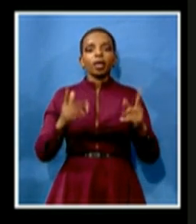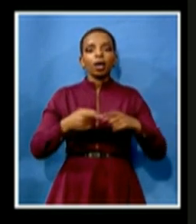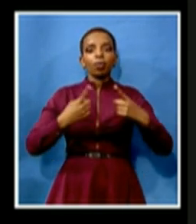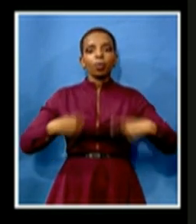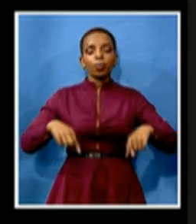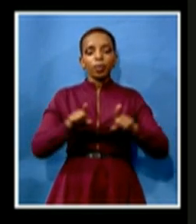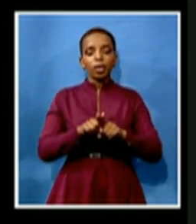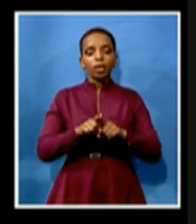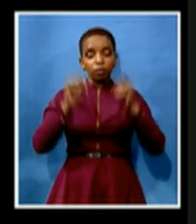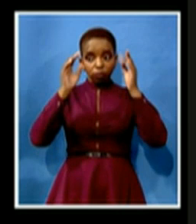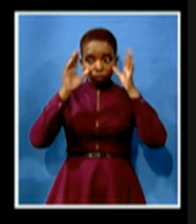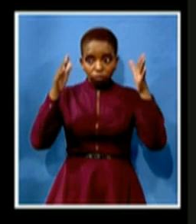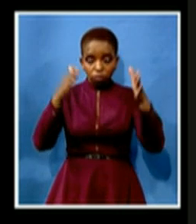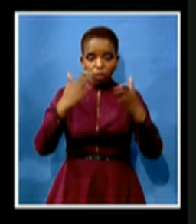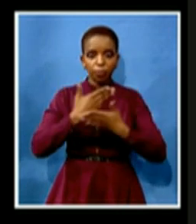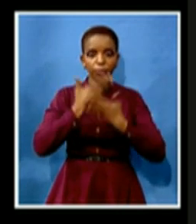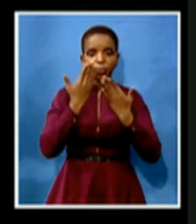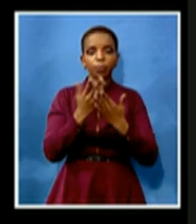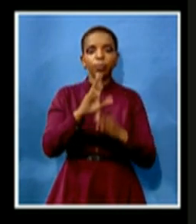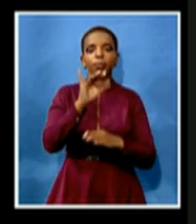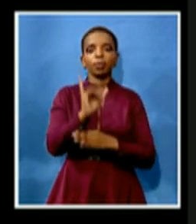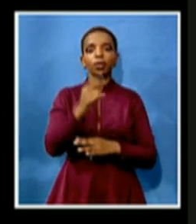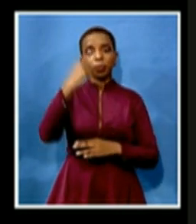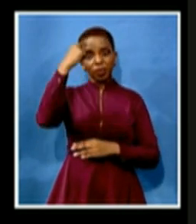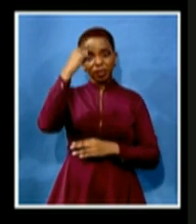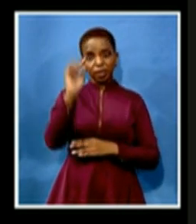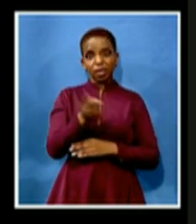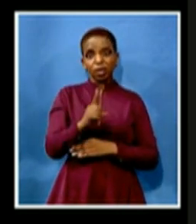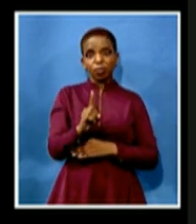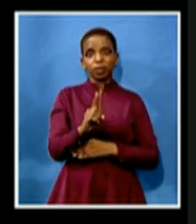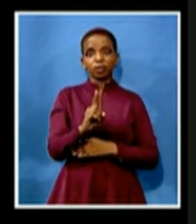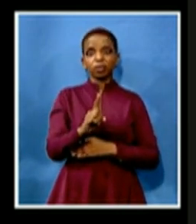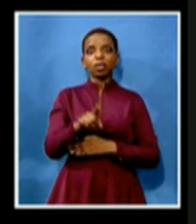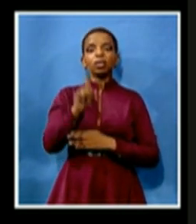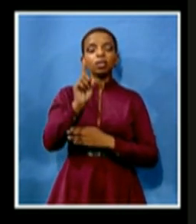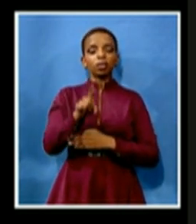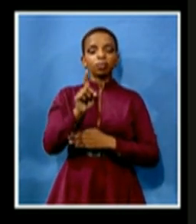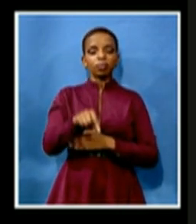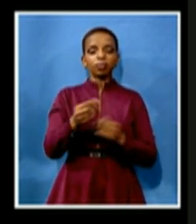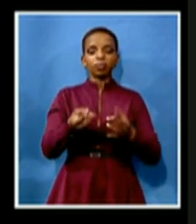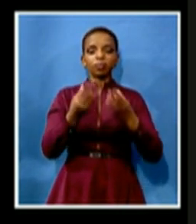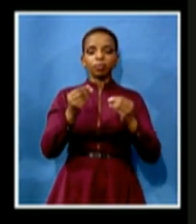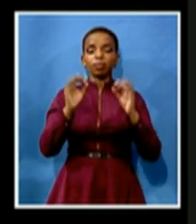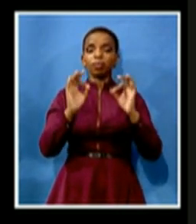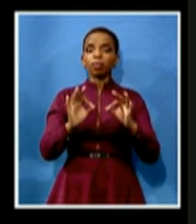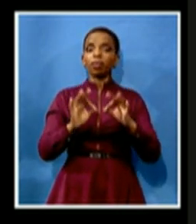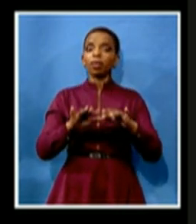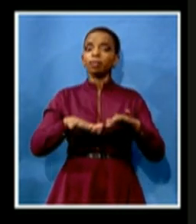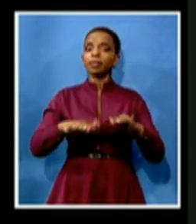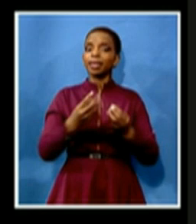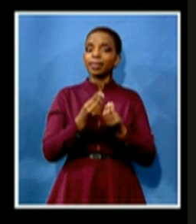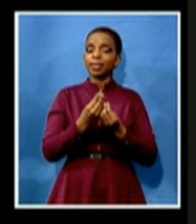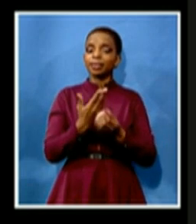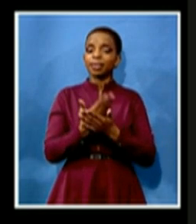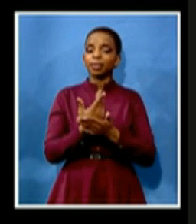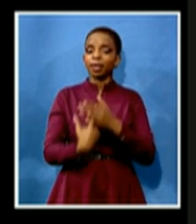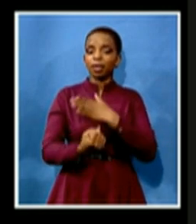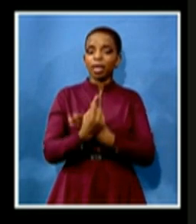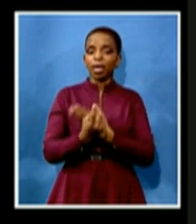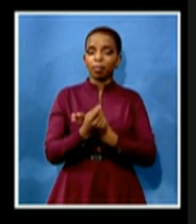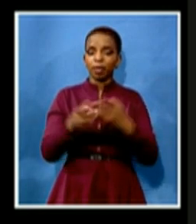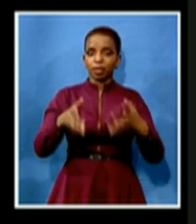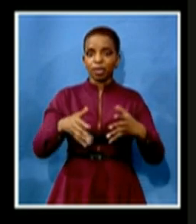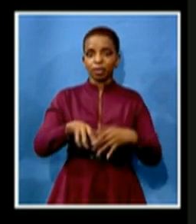key to getting an approximate feel for what might happen in our future here in South Africa. The